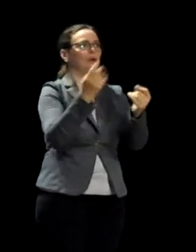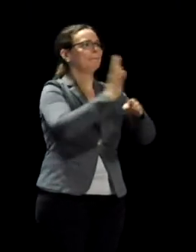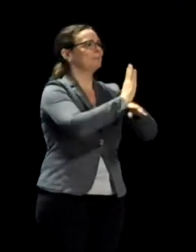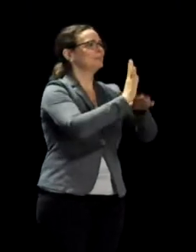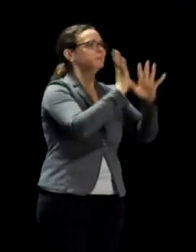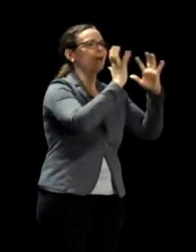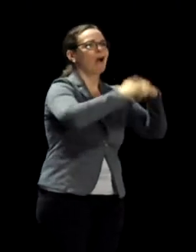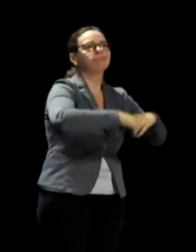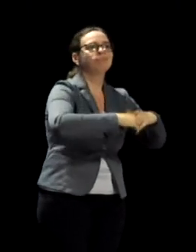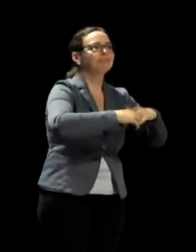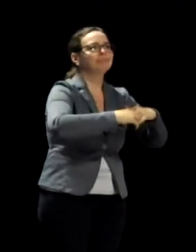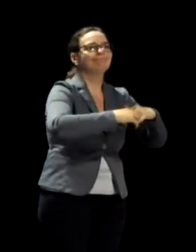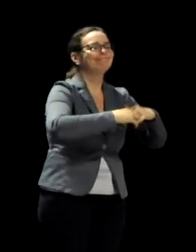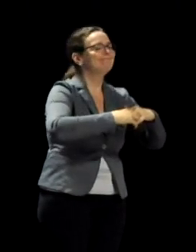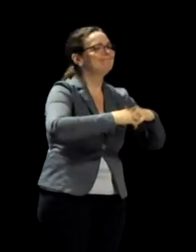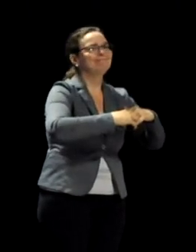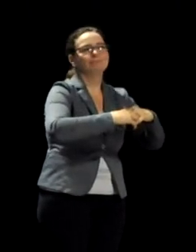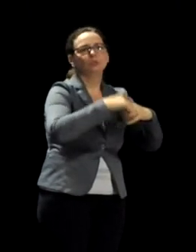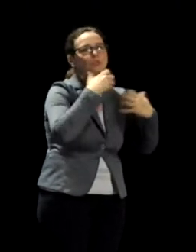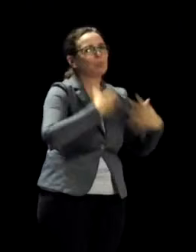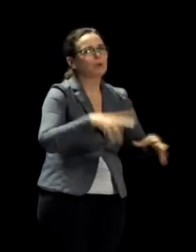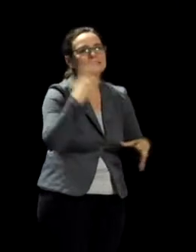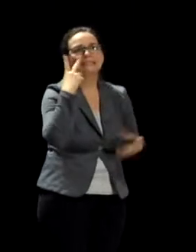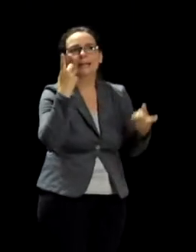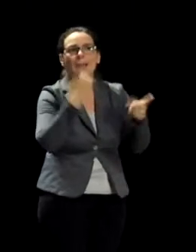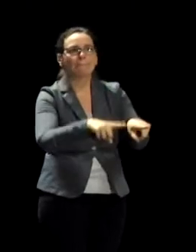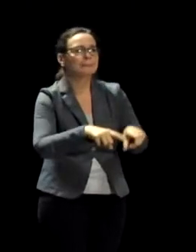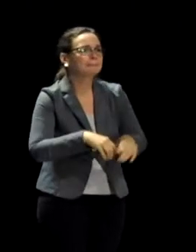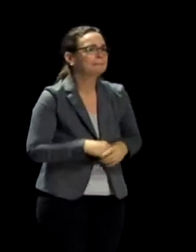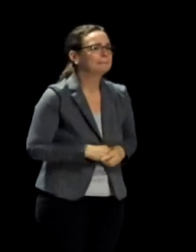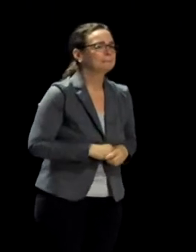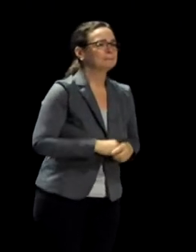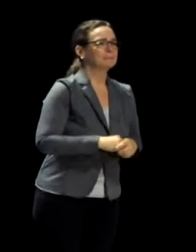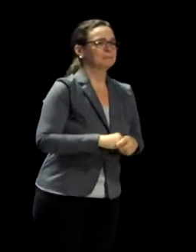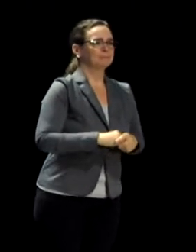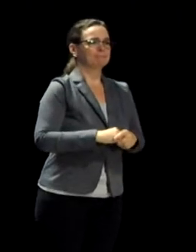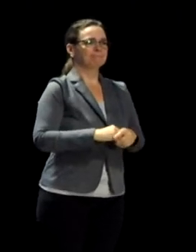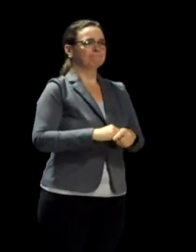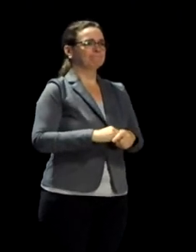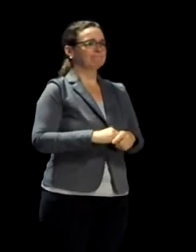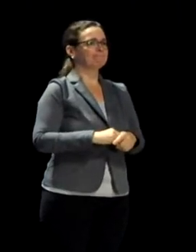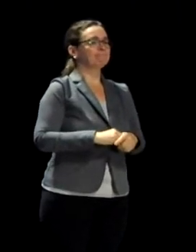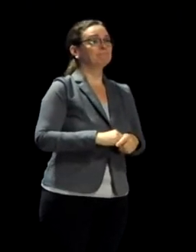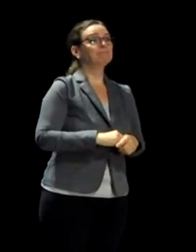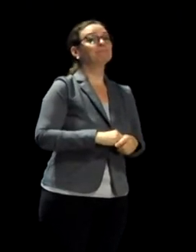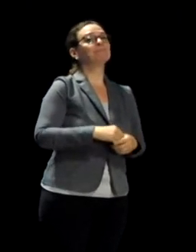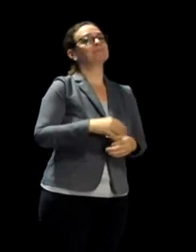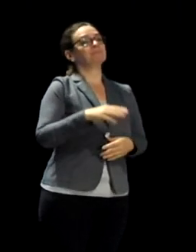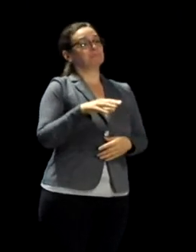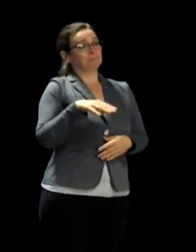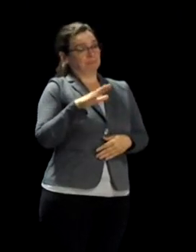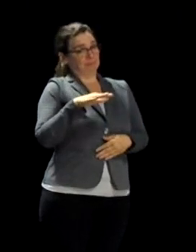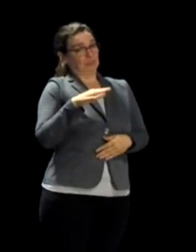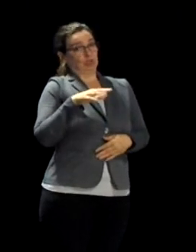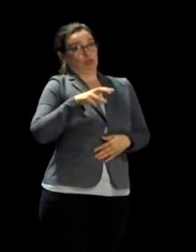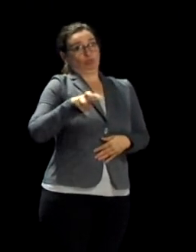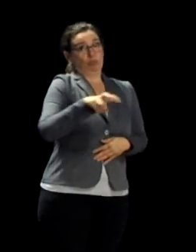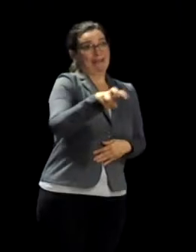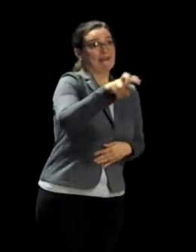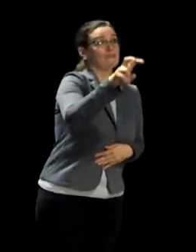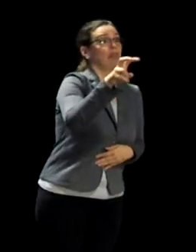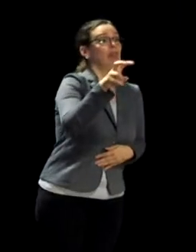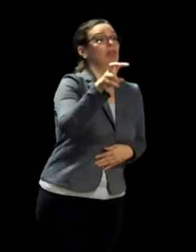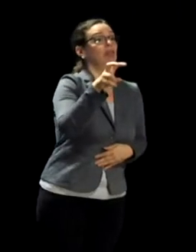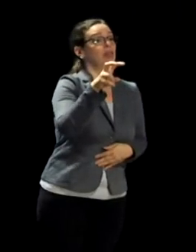Travelers, certainly we need to understand when we go out of town. At this point, the state has put forward certain states that are having